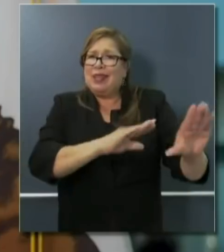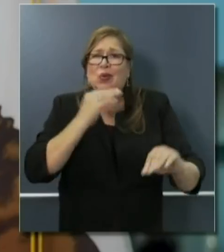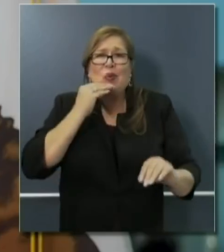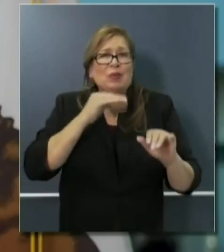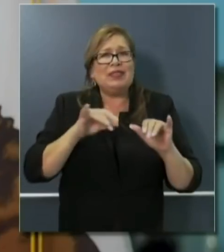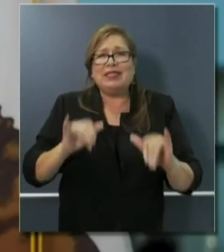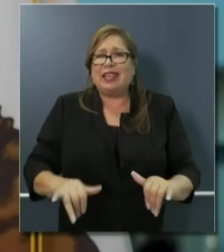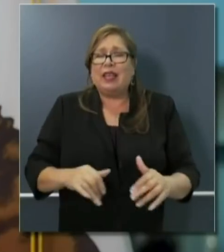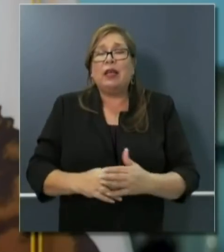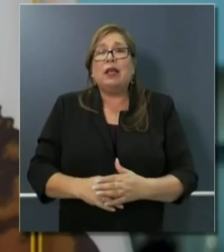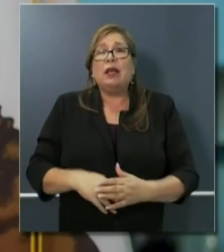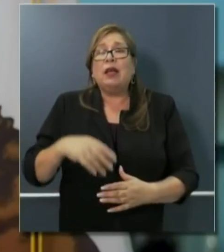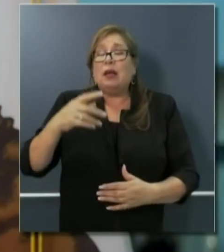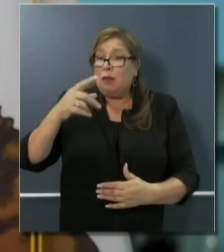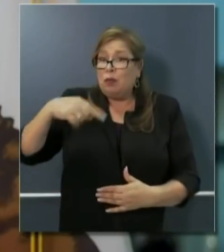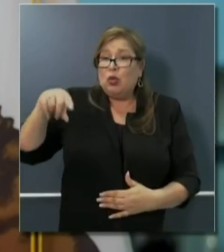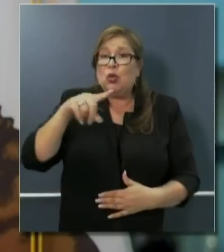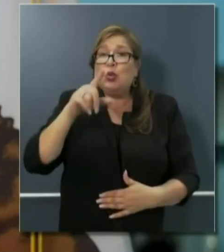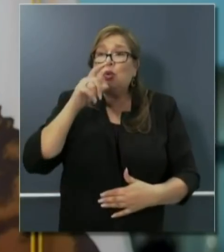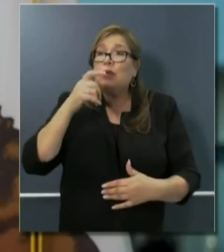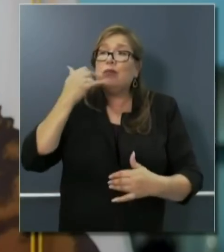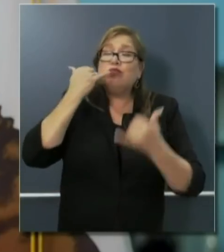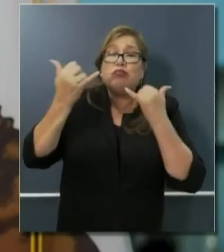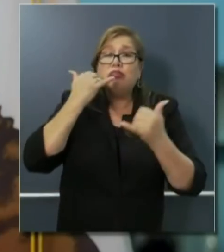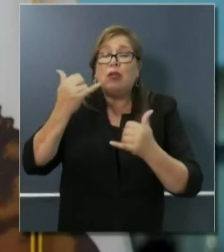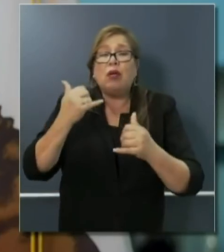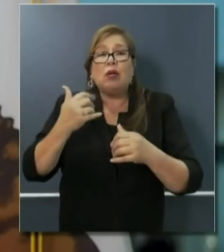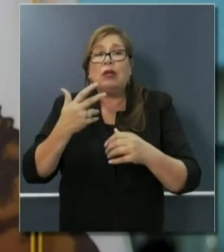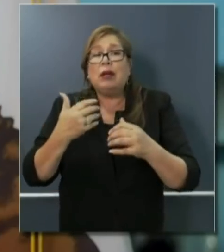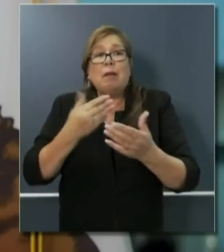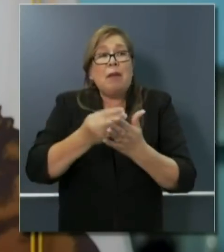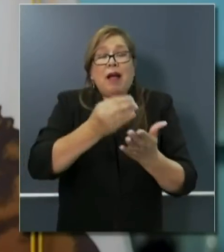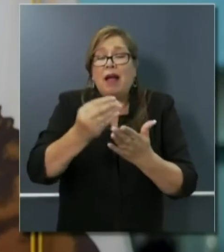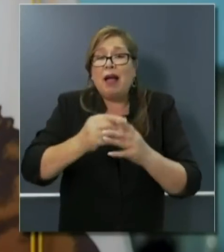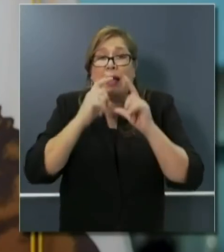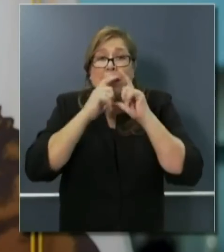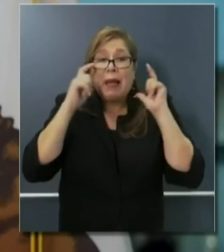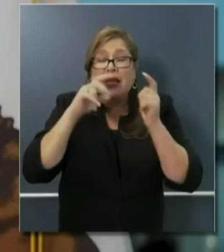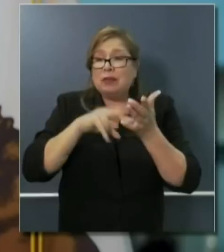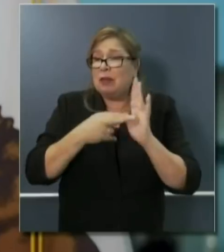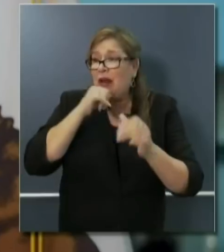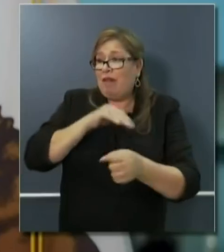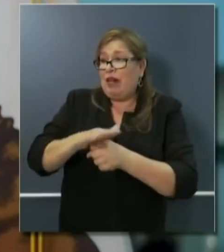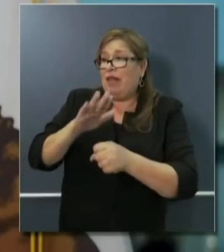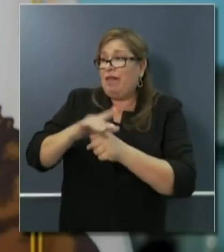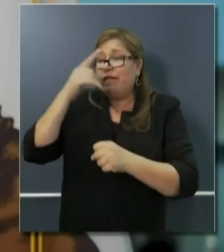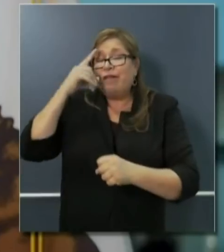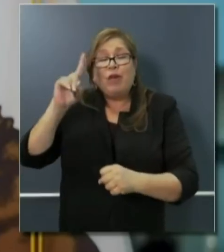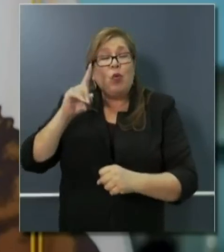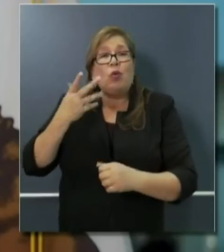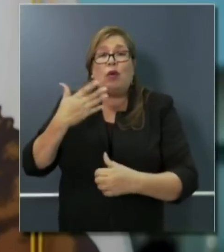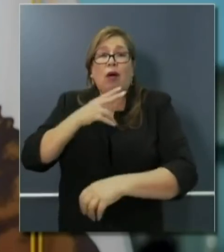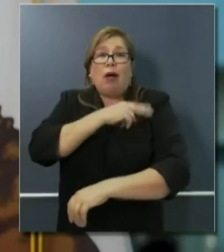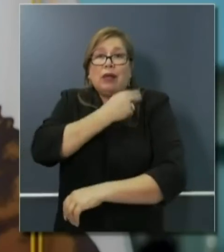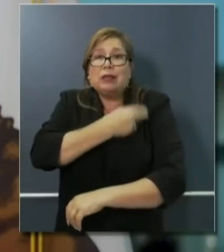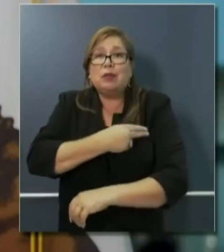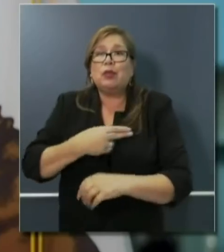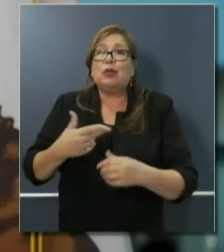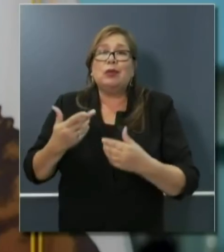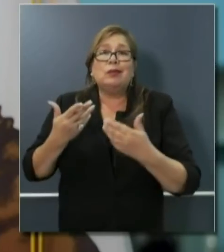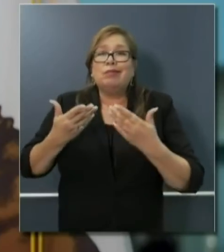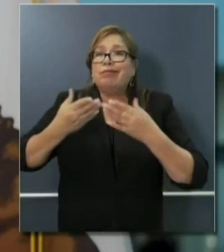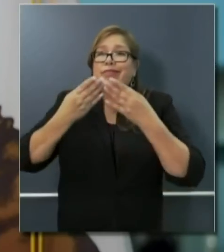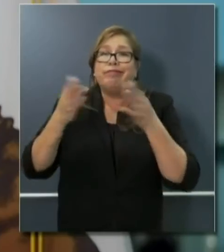our first responders, our frontline employees within our hospital system or broadly within our care delivery system,